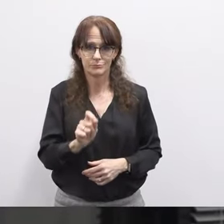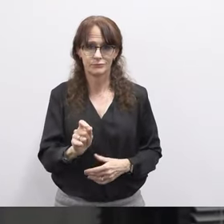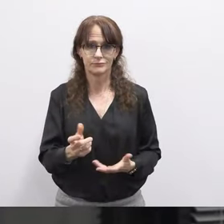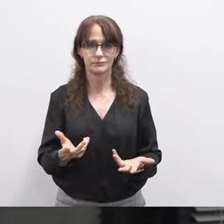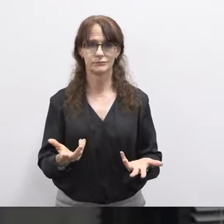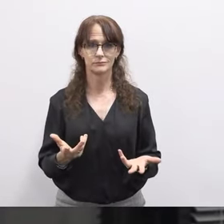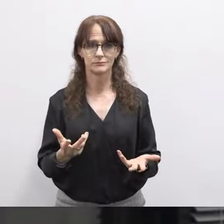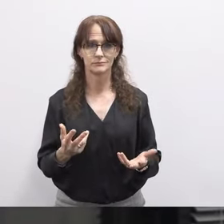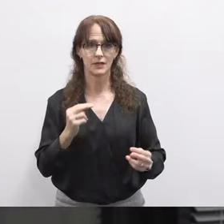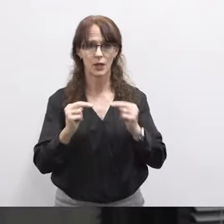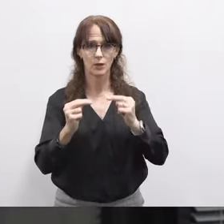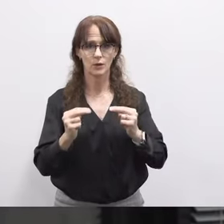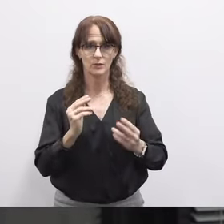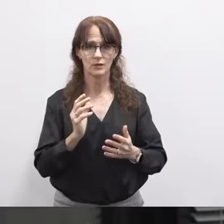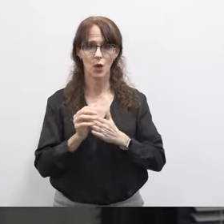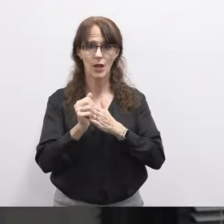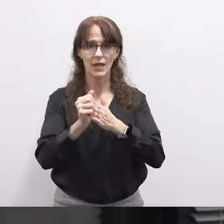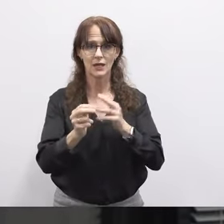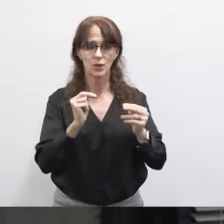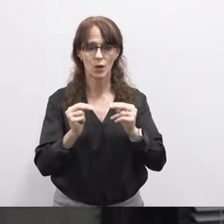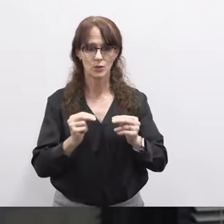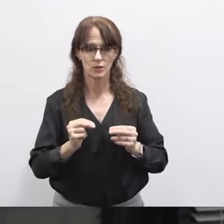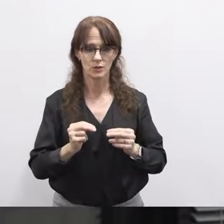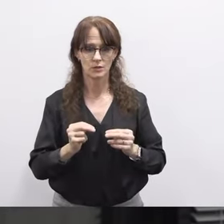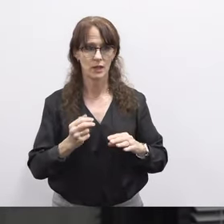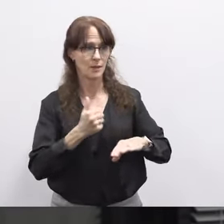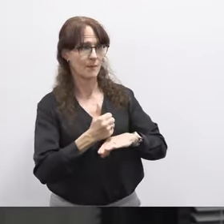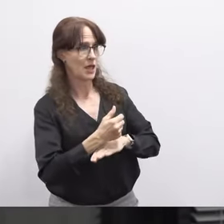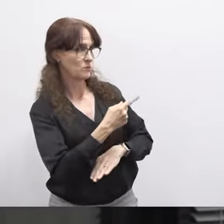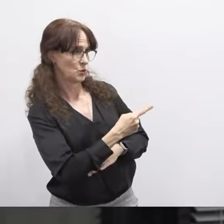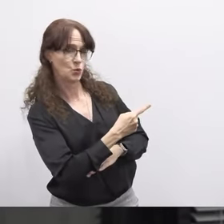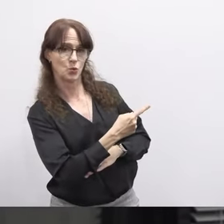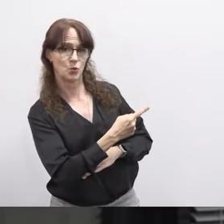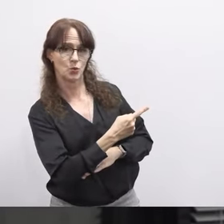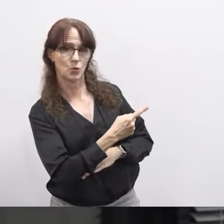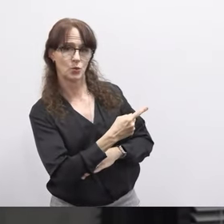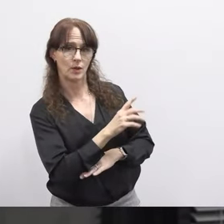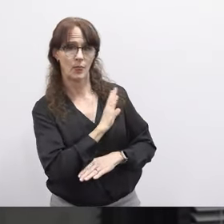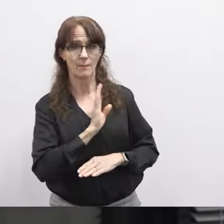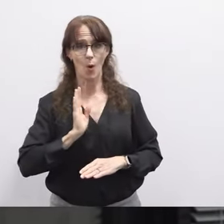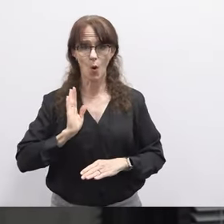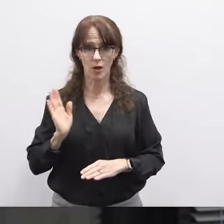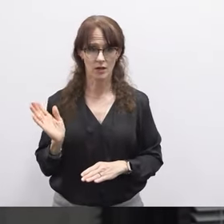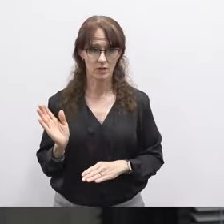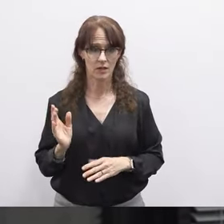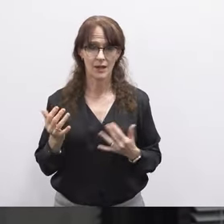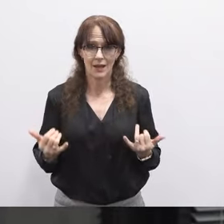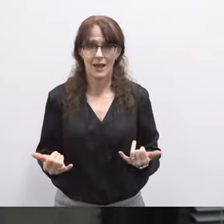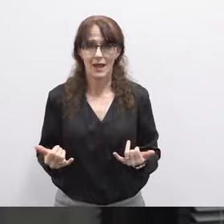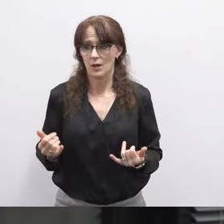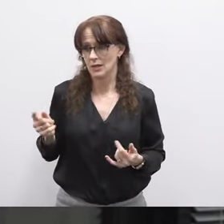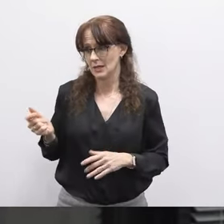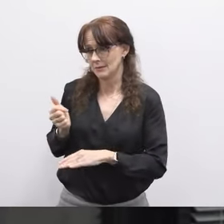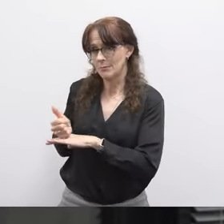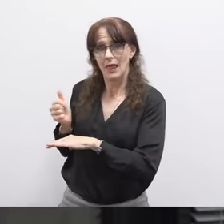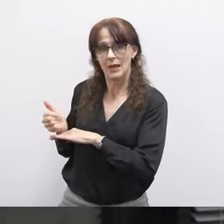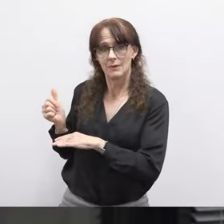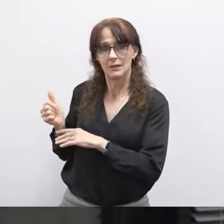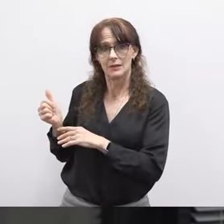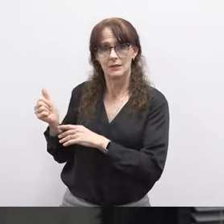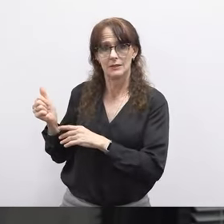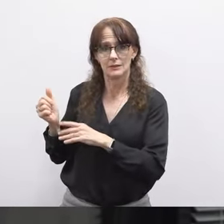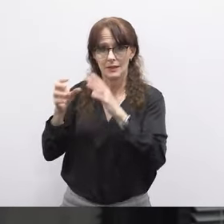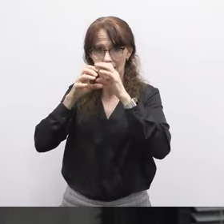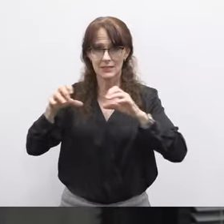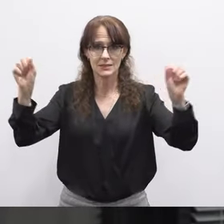Your lead negotiator is, first he blamed you guys, which is the board, and now he's blaming the executive